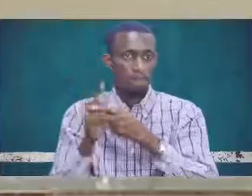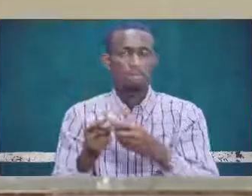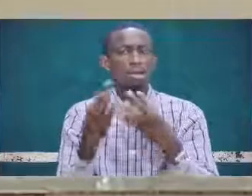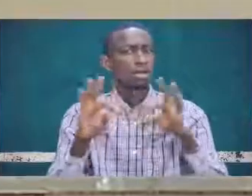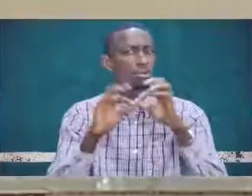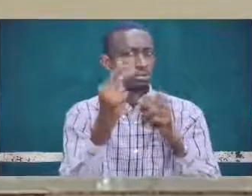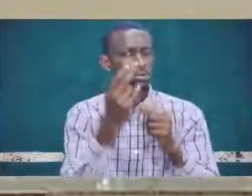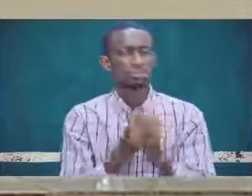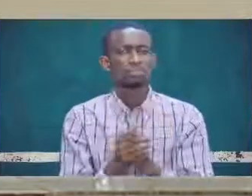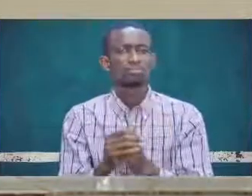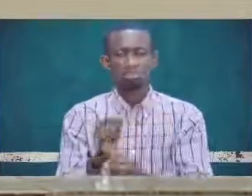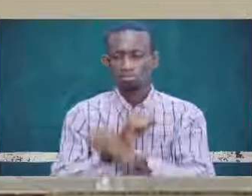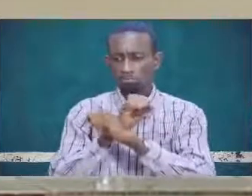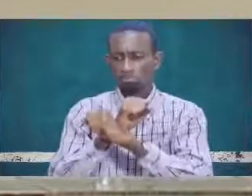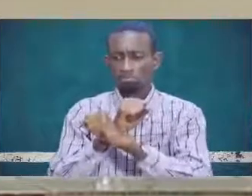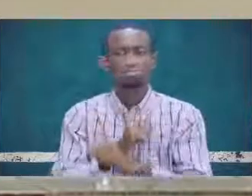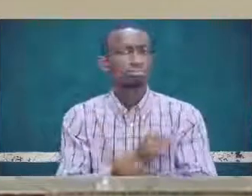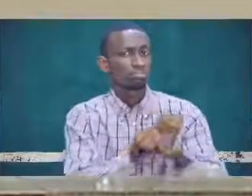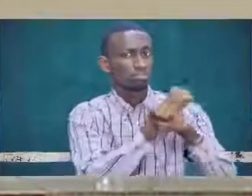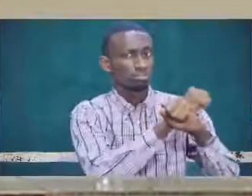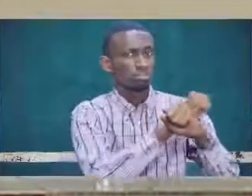a suitable